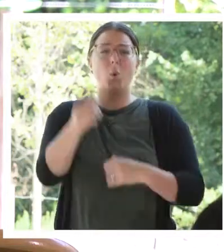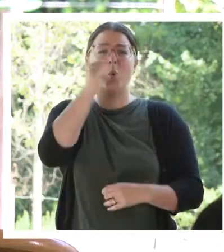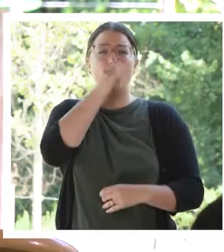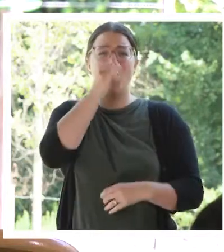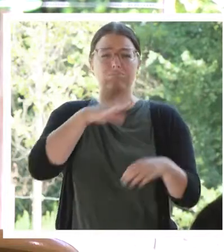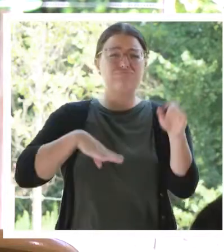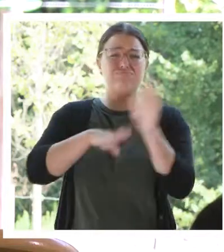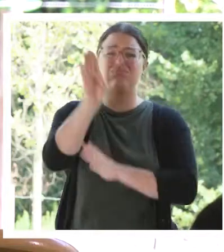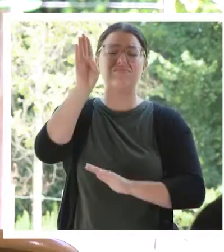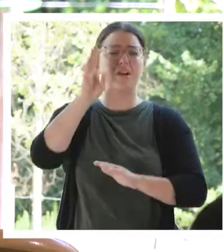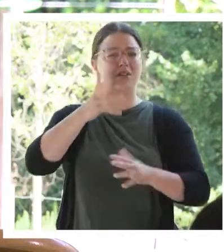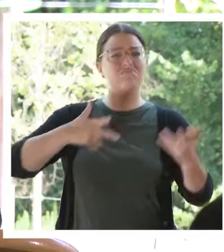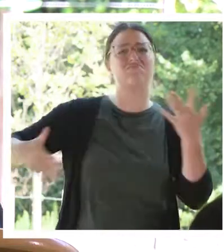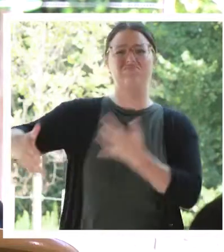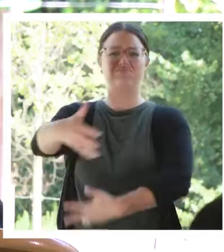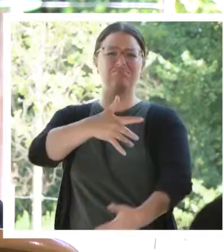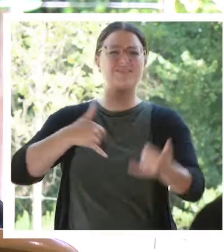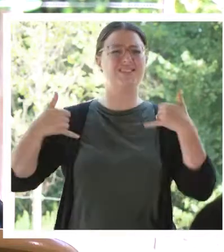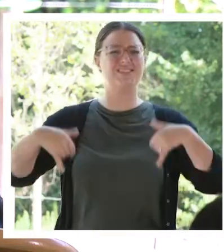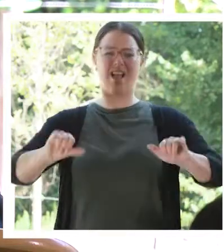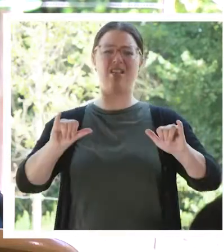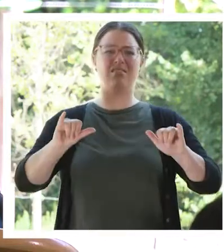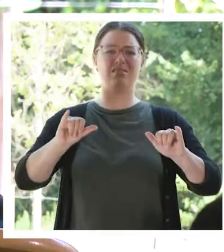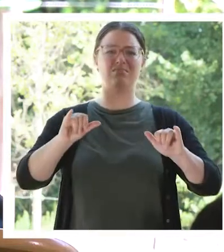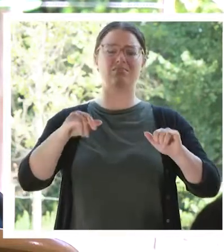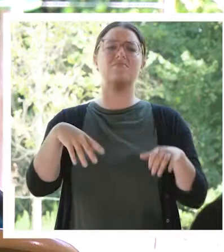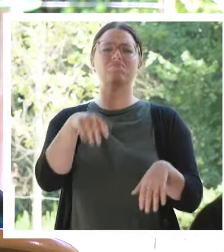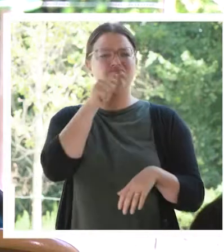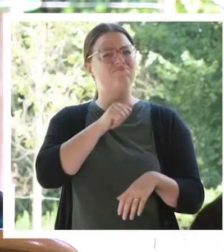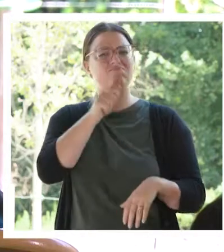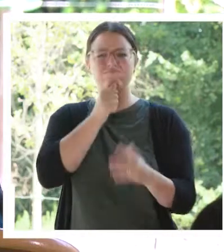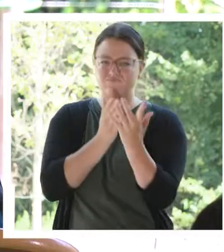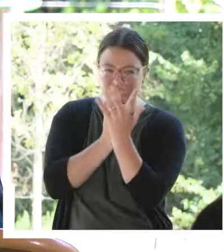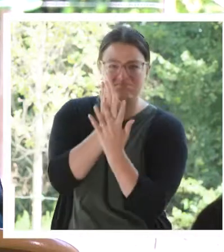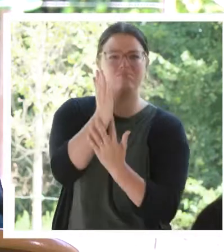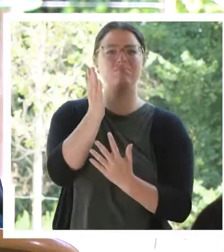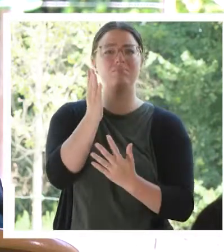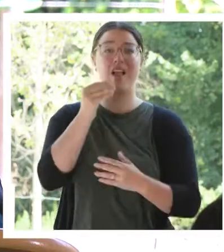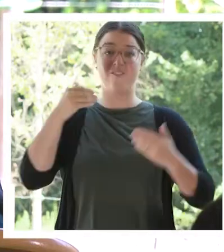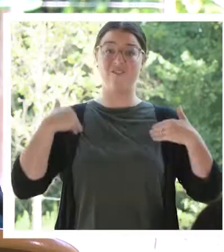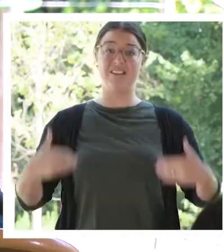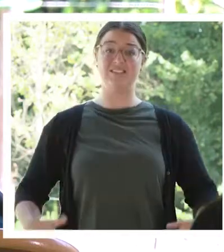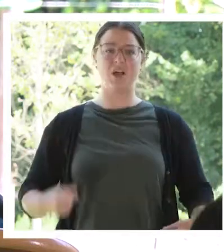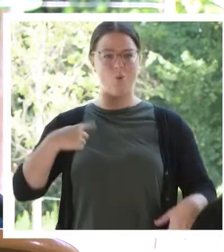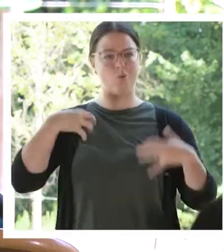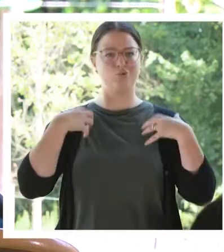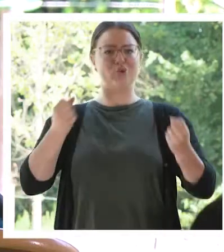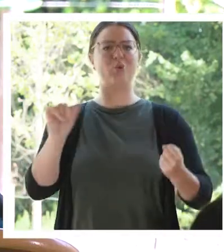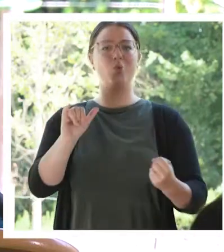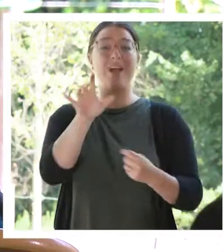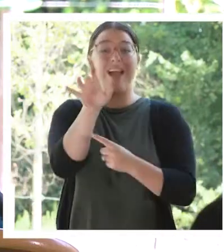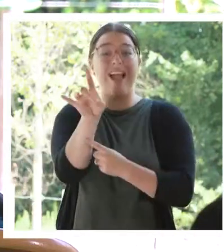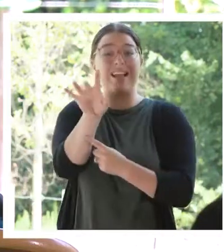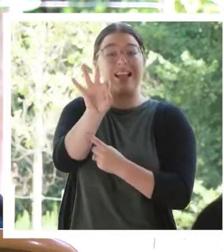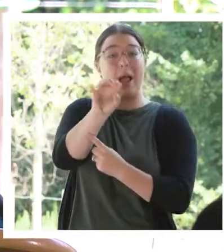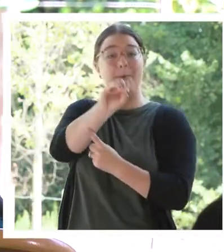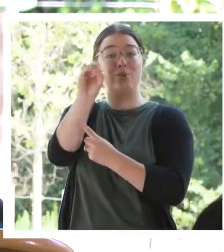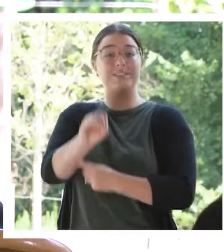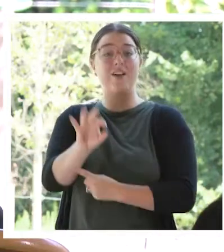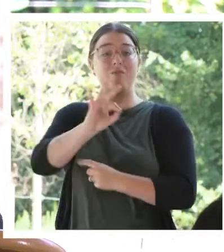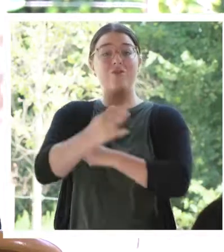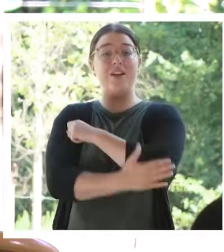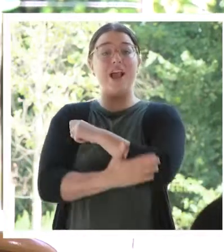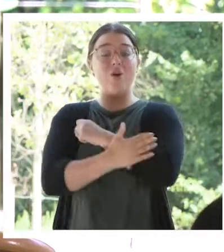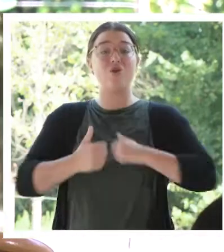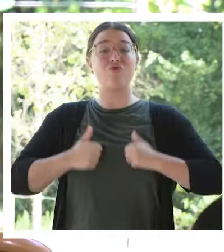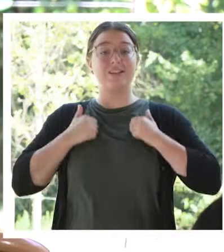resilient. Physically, we're stronger as well. 89% of our residents have received at least one dose of the vaccine. That includes children under